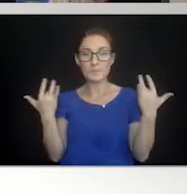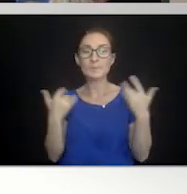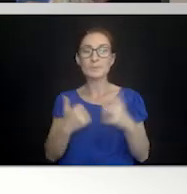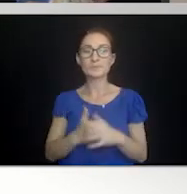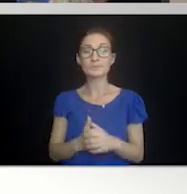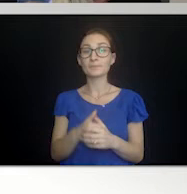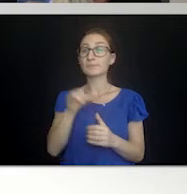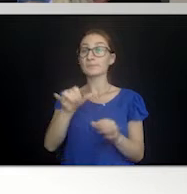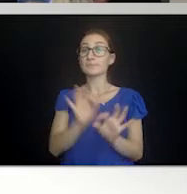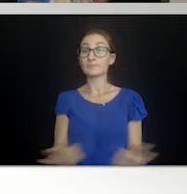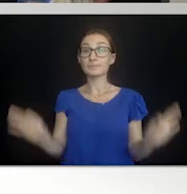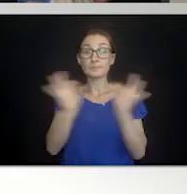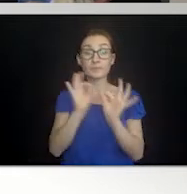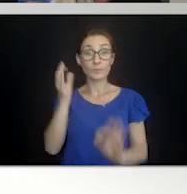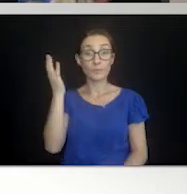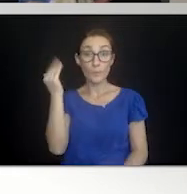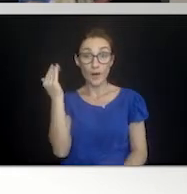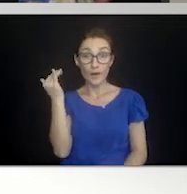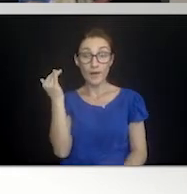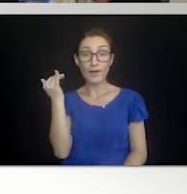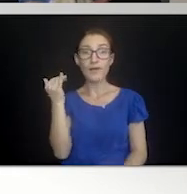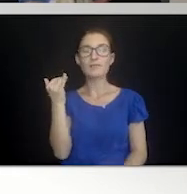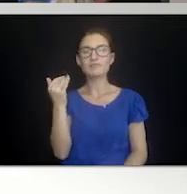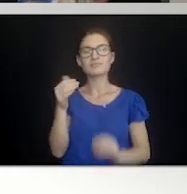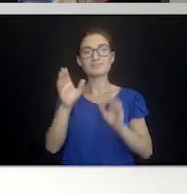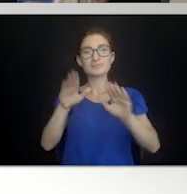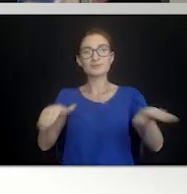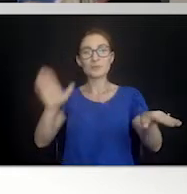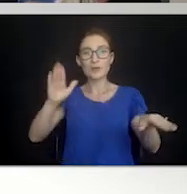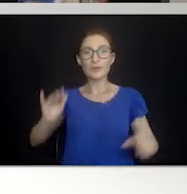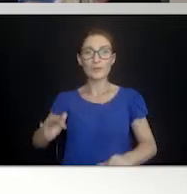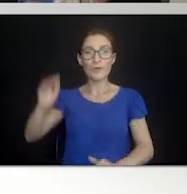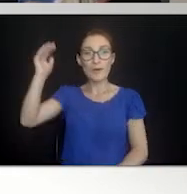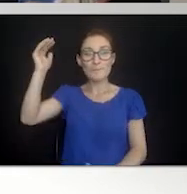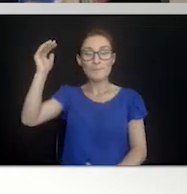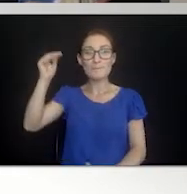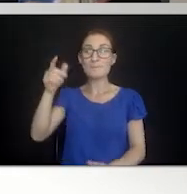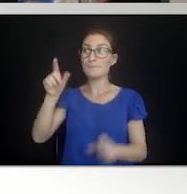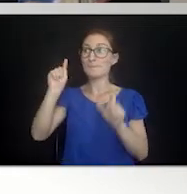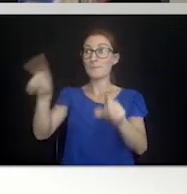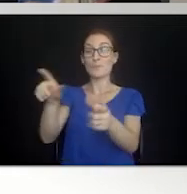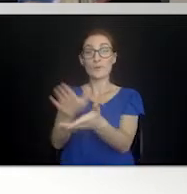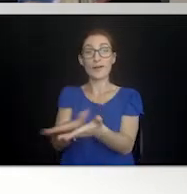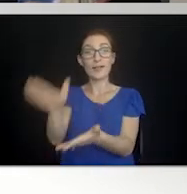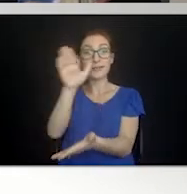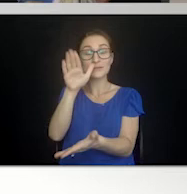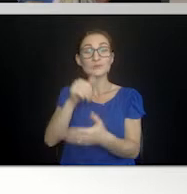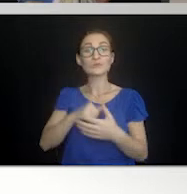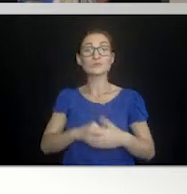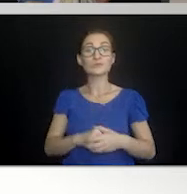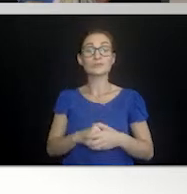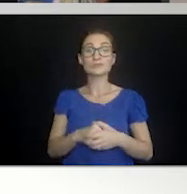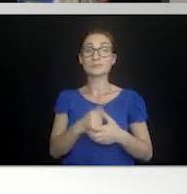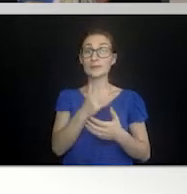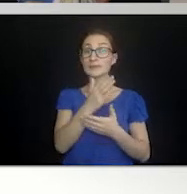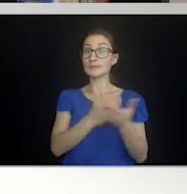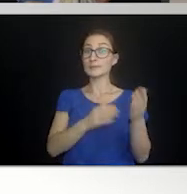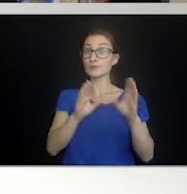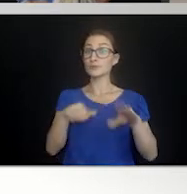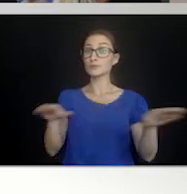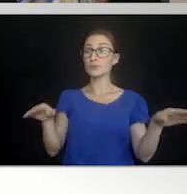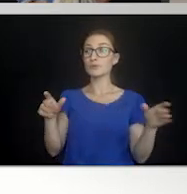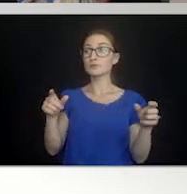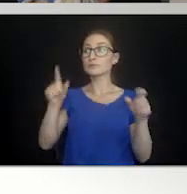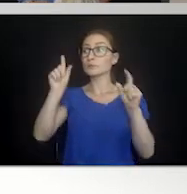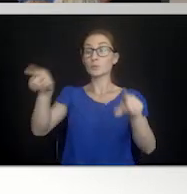going on. Why is all that important? Children grow up, they go to college, some children